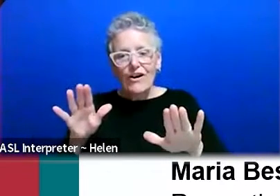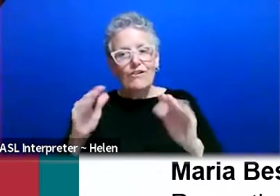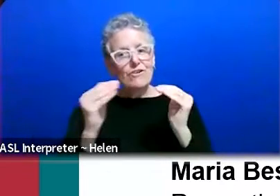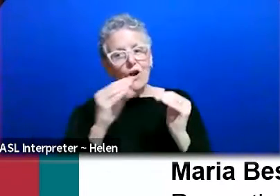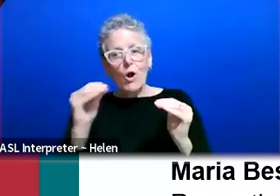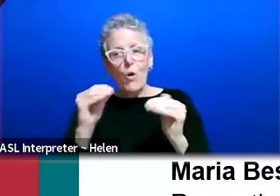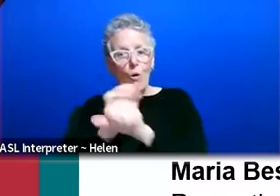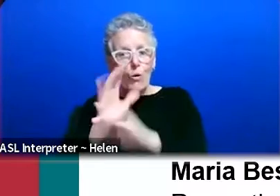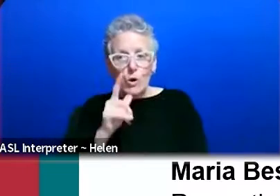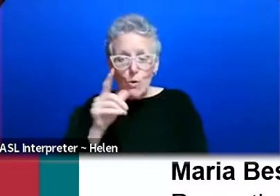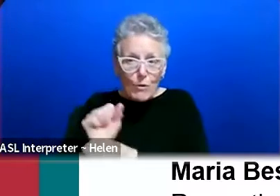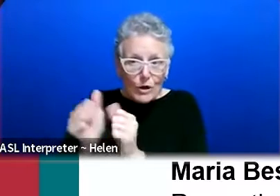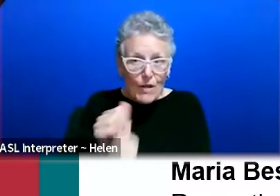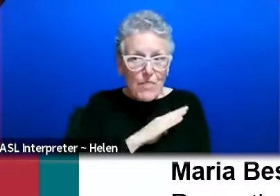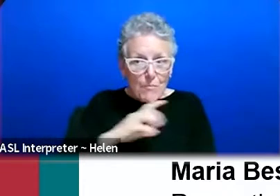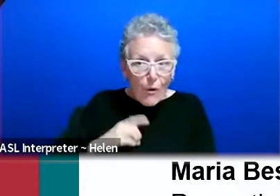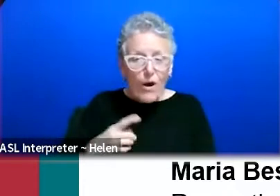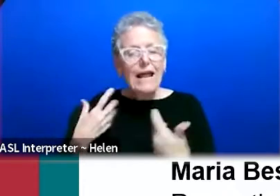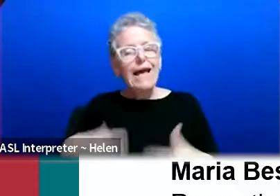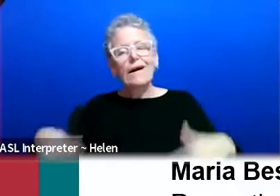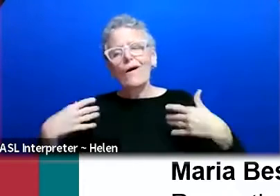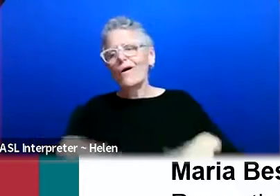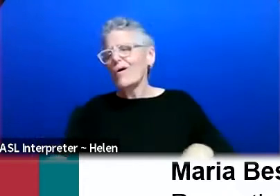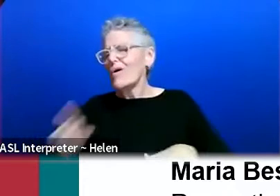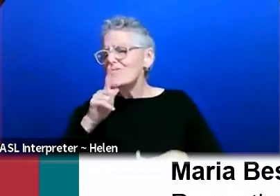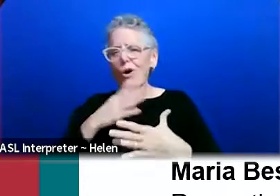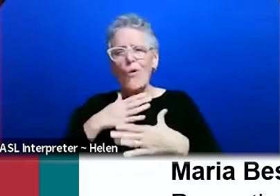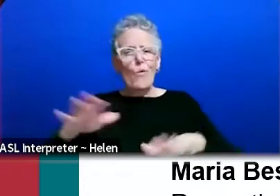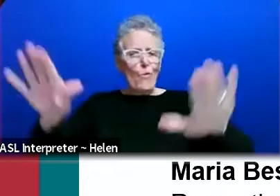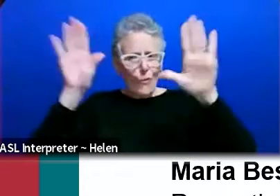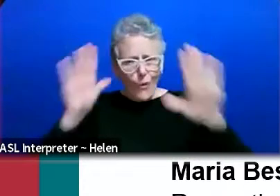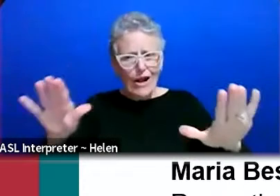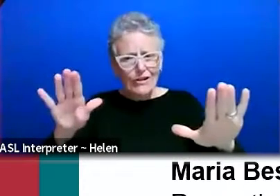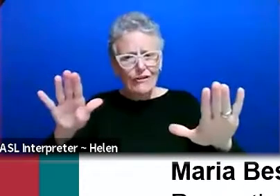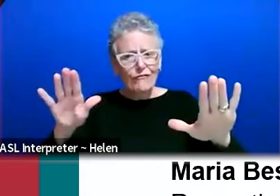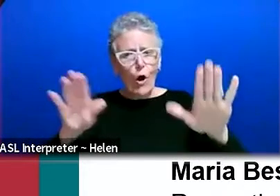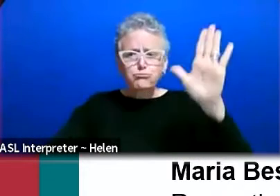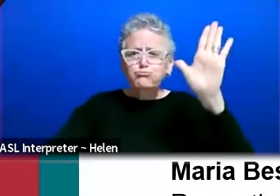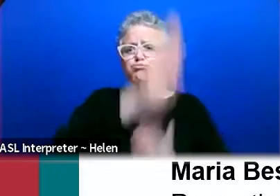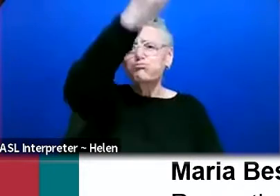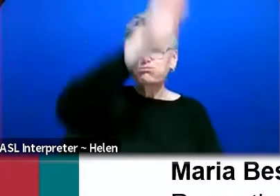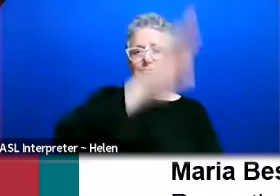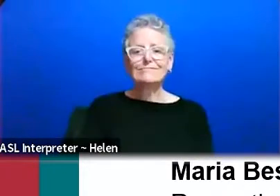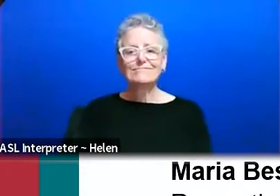working with on the board, and it's really been a wonderful trajectory.